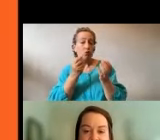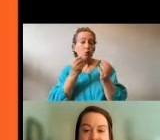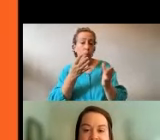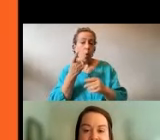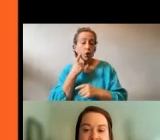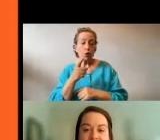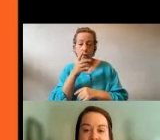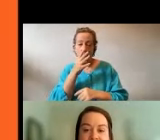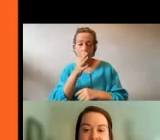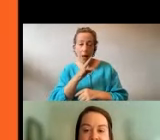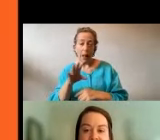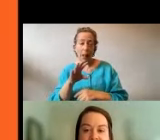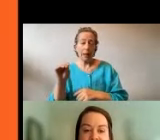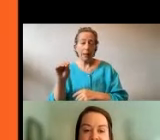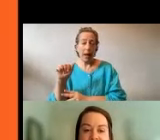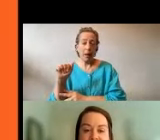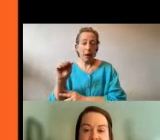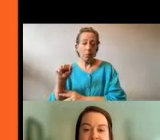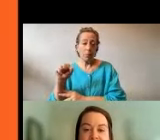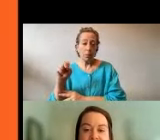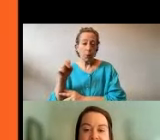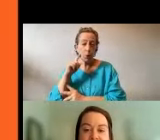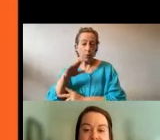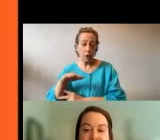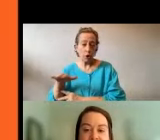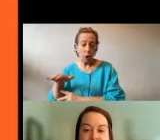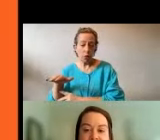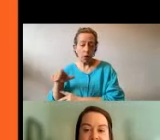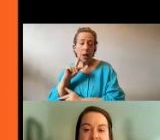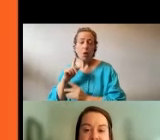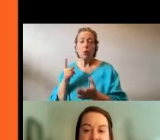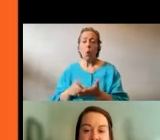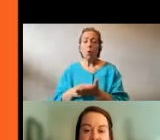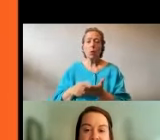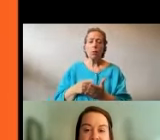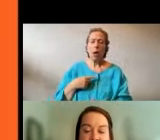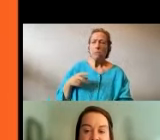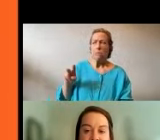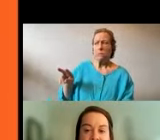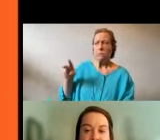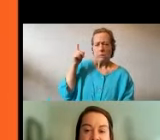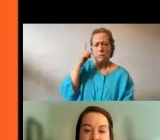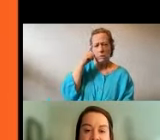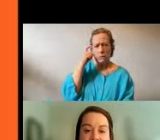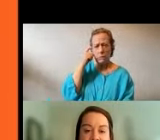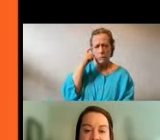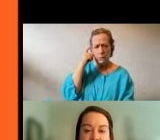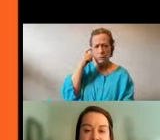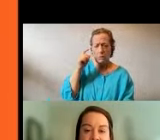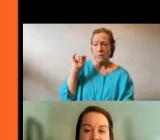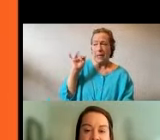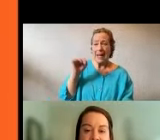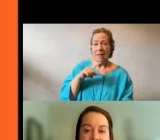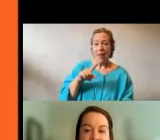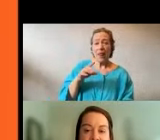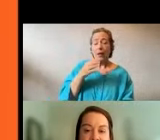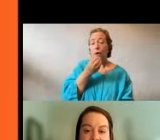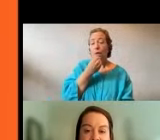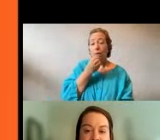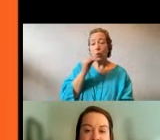so sometimes there's a certain amount of suspicion that accompanies disclosing, say, food insecurity that could, on the healthcare provider side, really